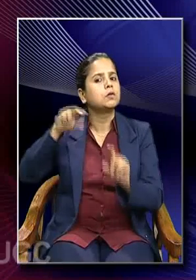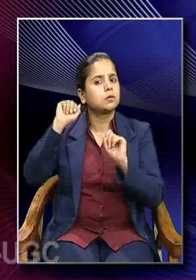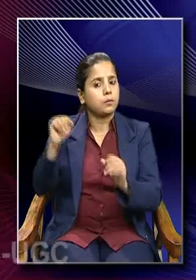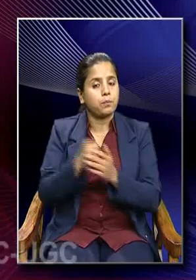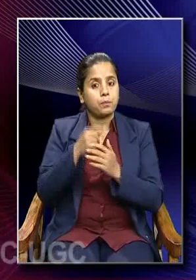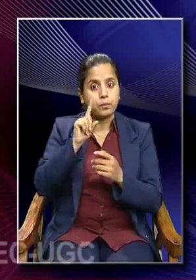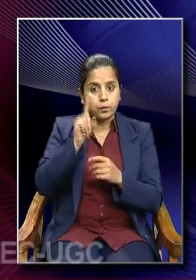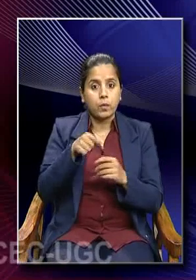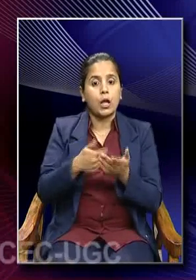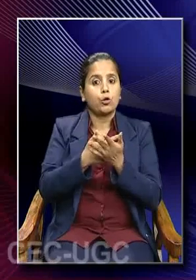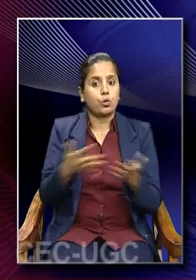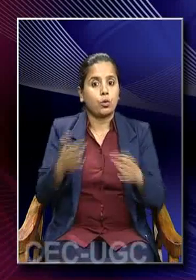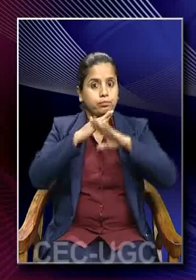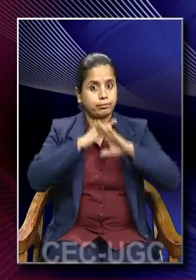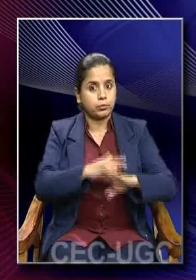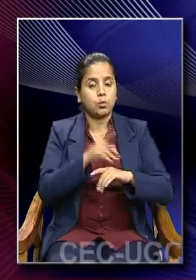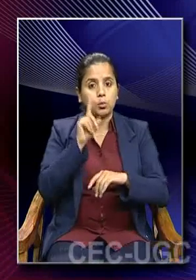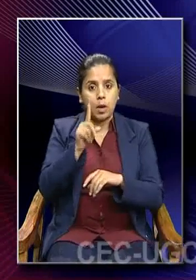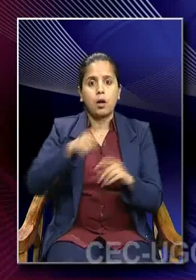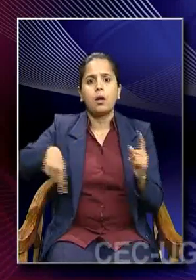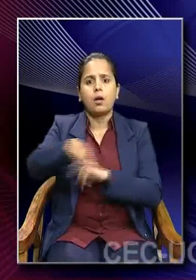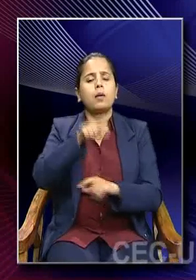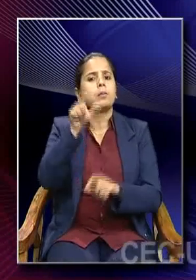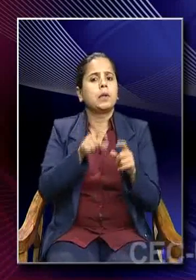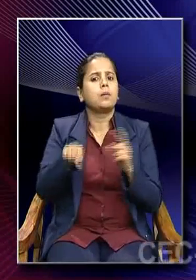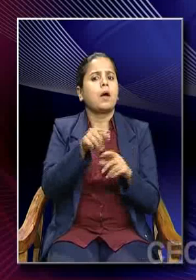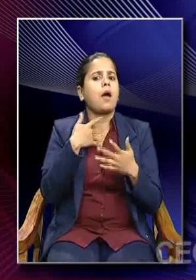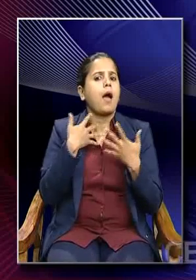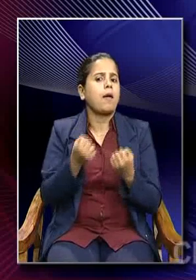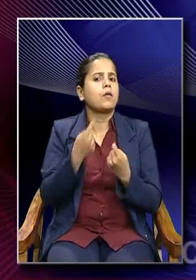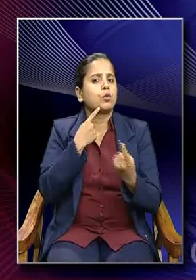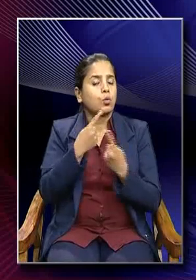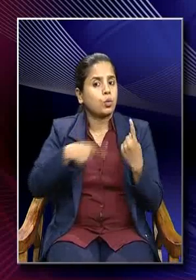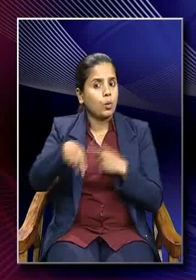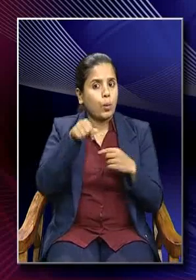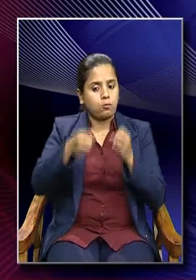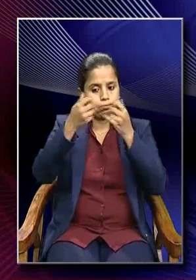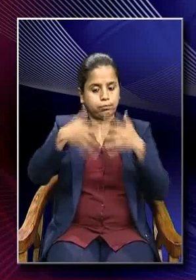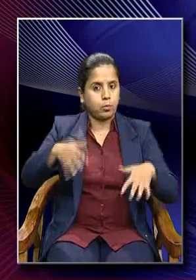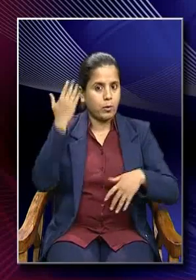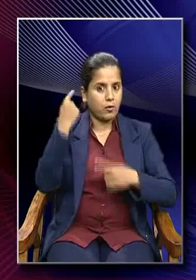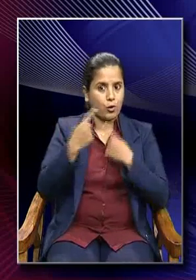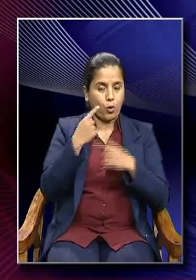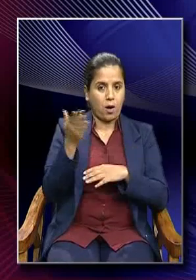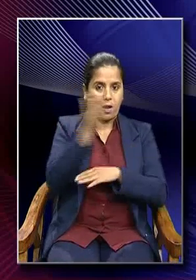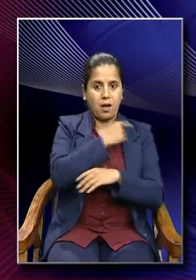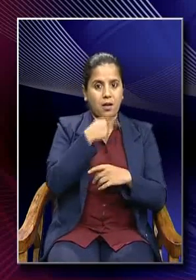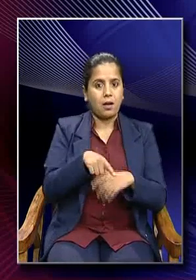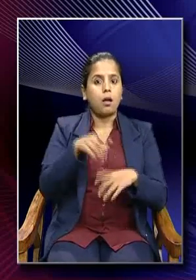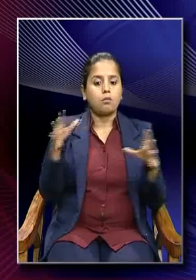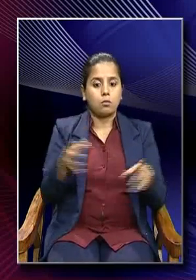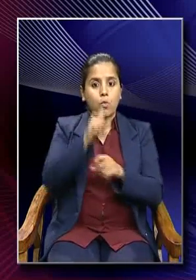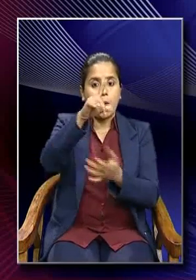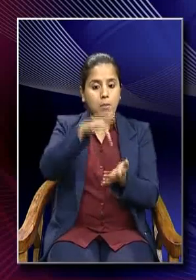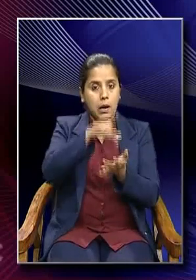Energy security and decentralization. In the earlier lecture, we had talked about the centralized system and the challenges